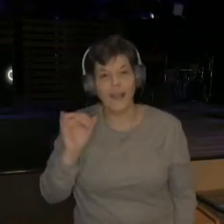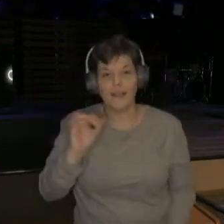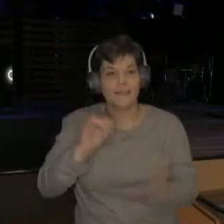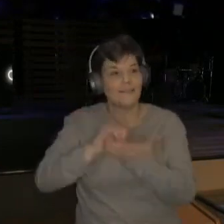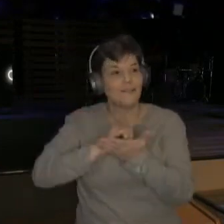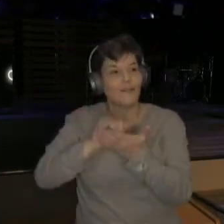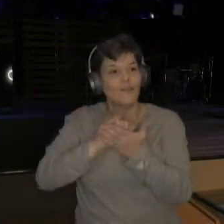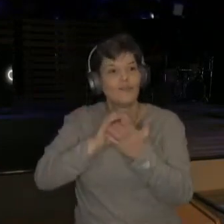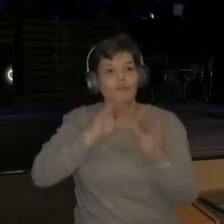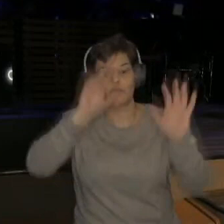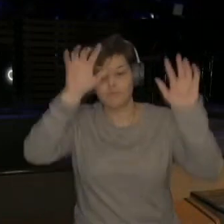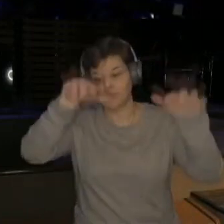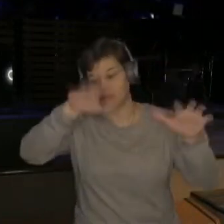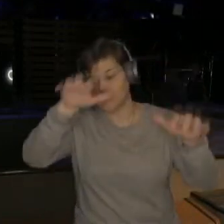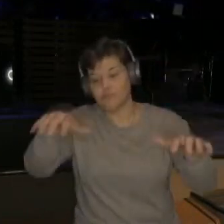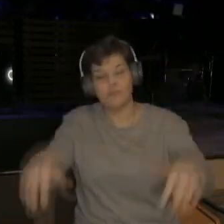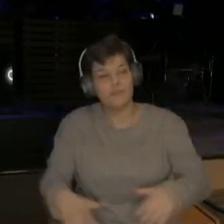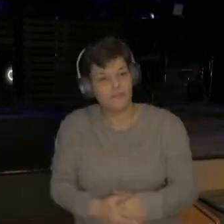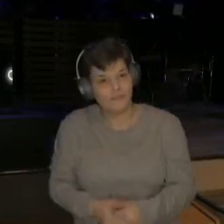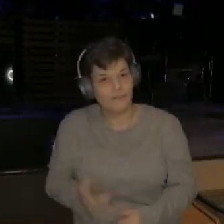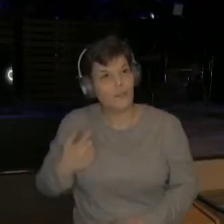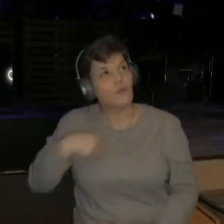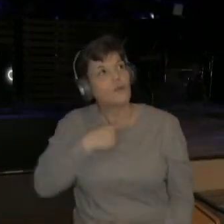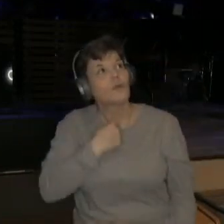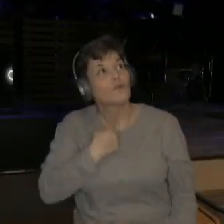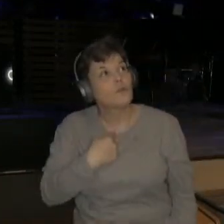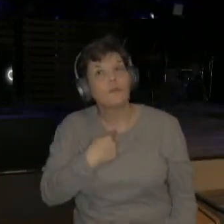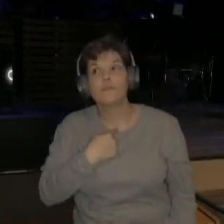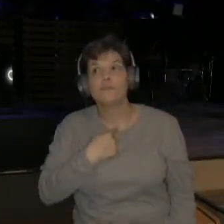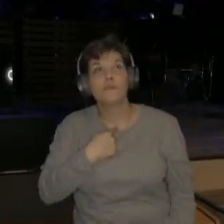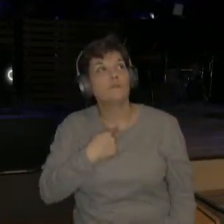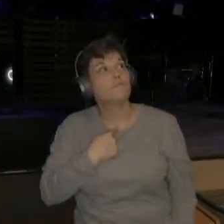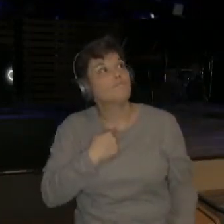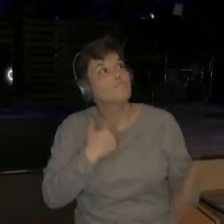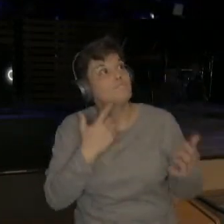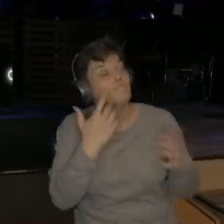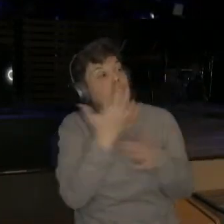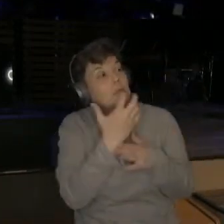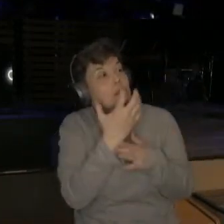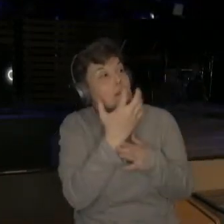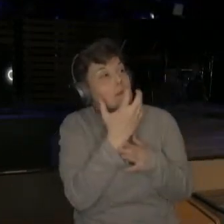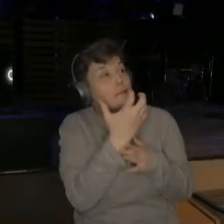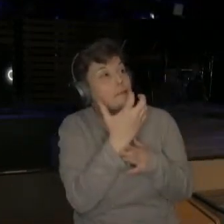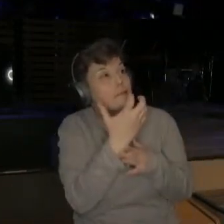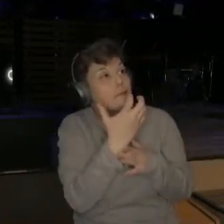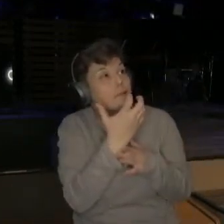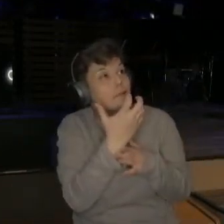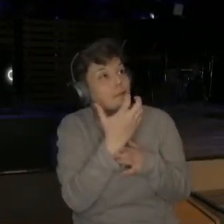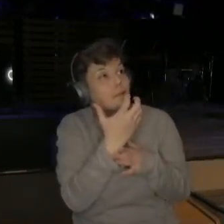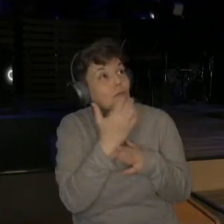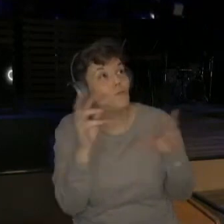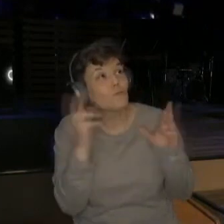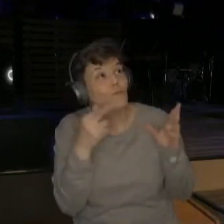so thirsty for a drink, yet take only a little Dixie cup full.